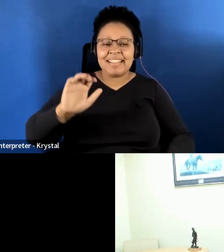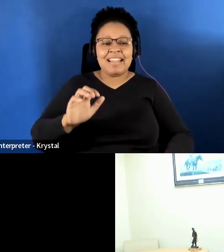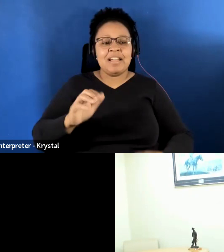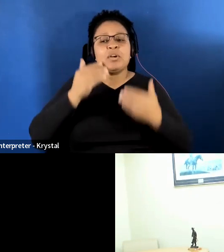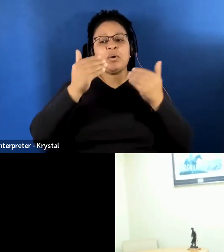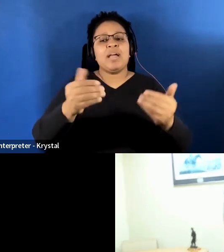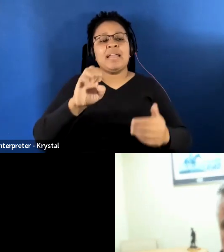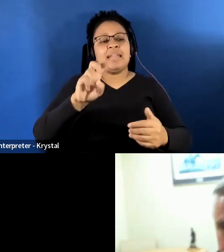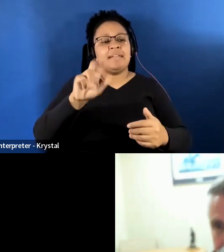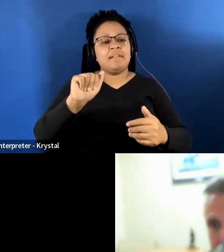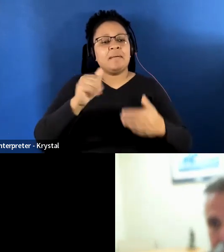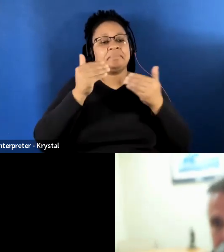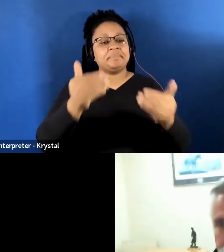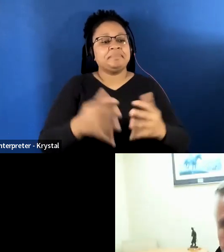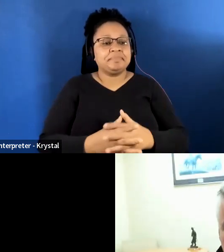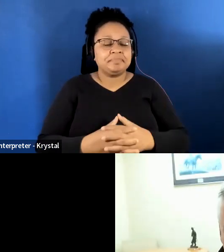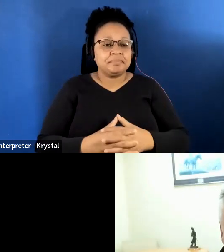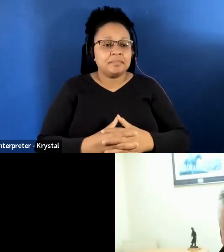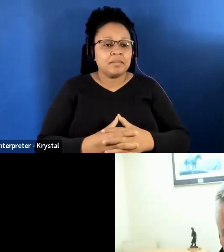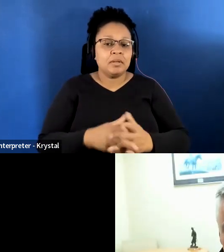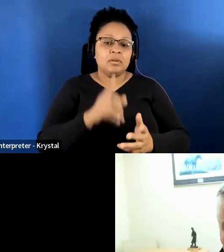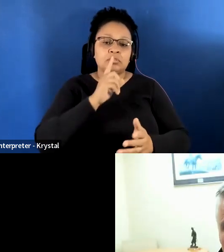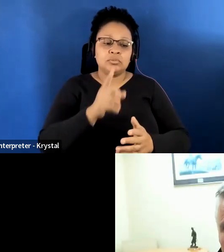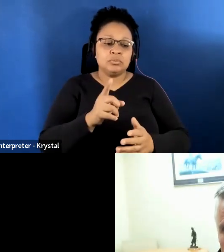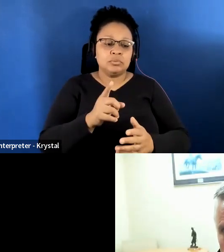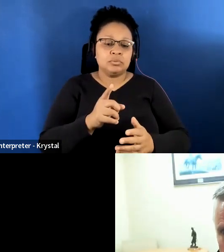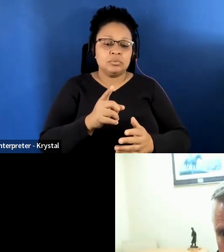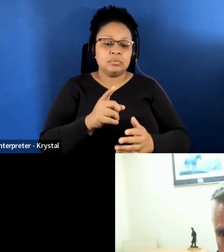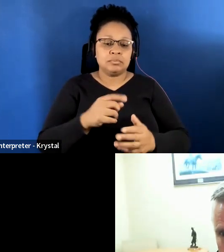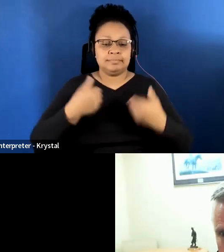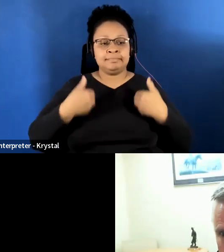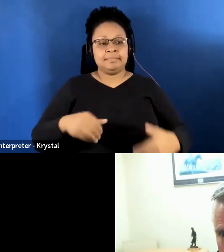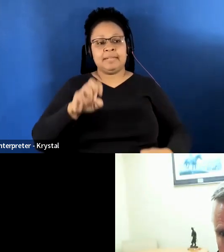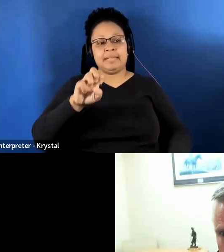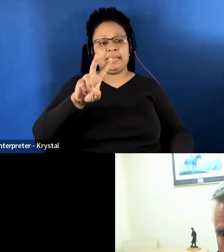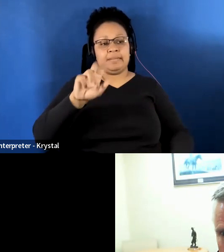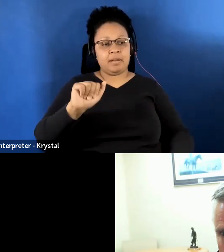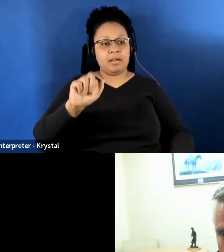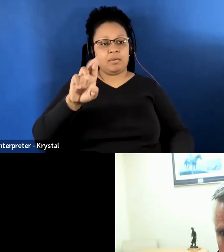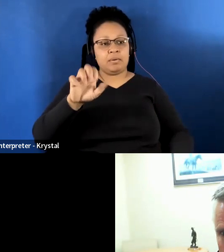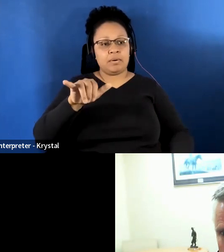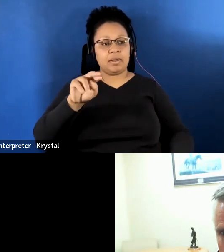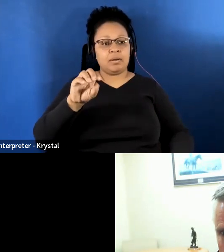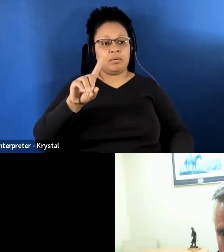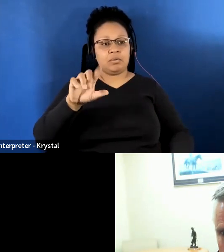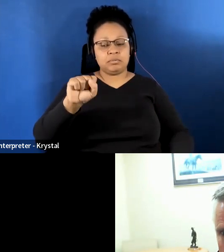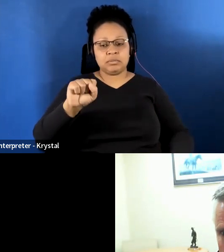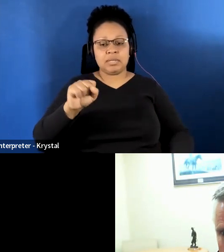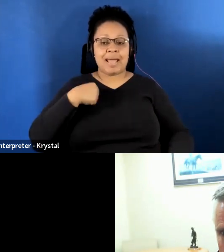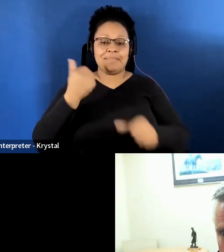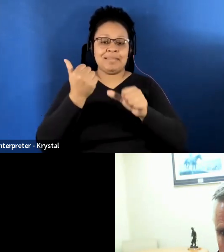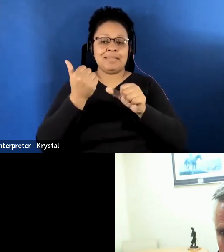Go ahead, please. Sure. My name is Eva Reynolds, and I'm the Associate Director